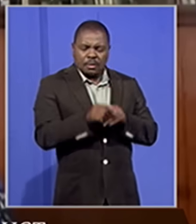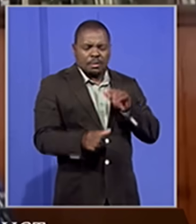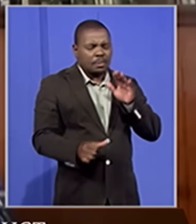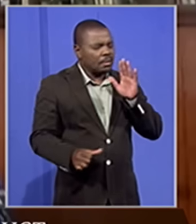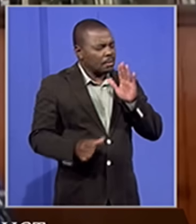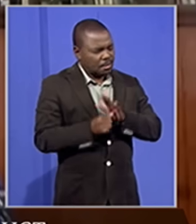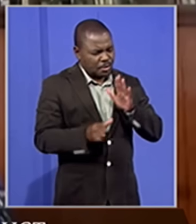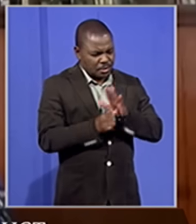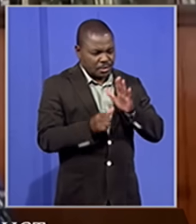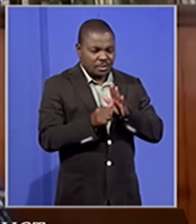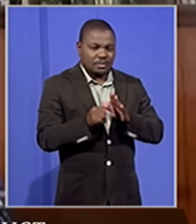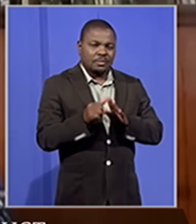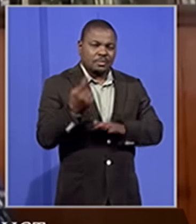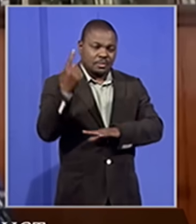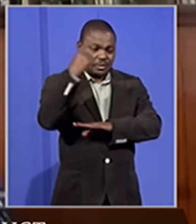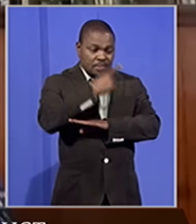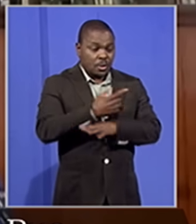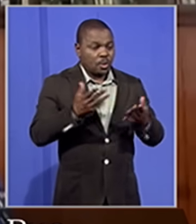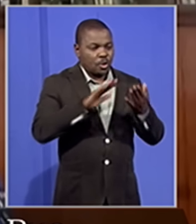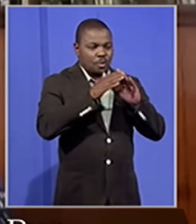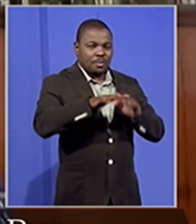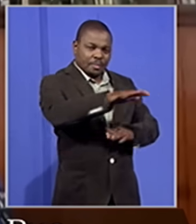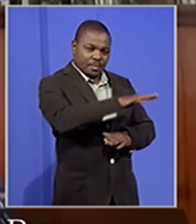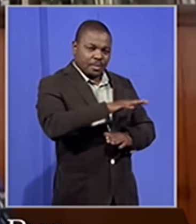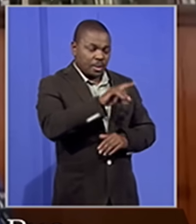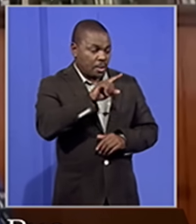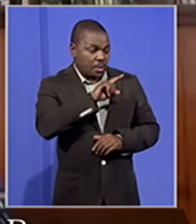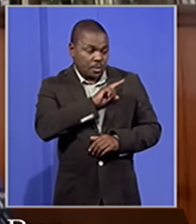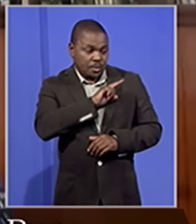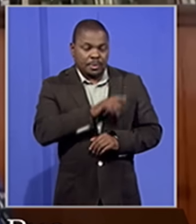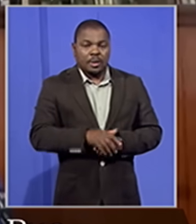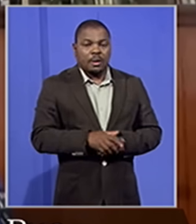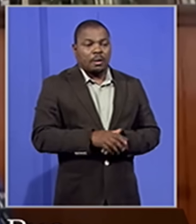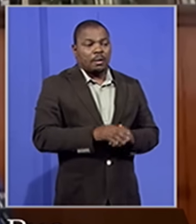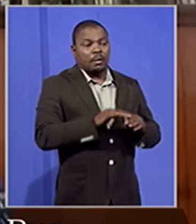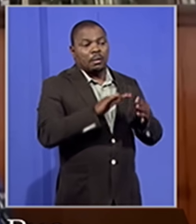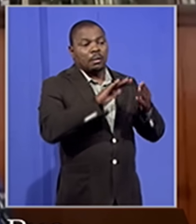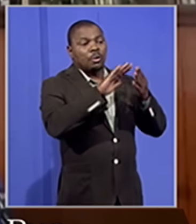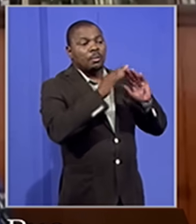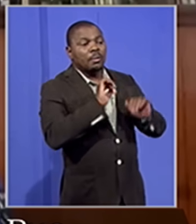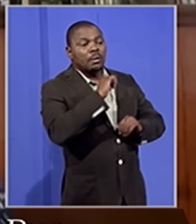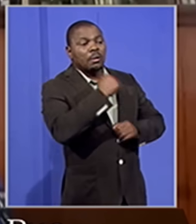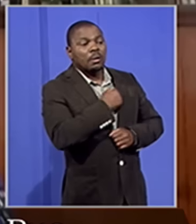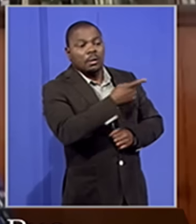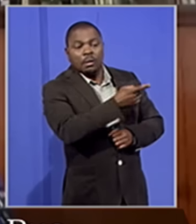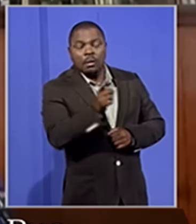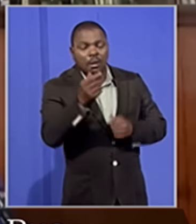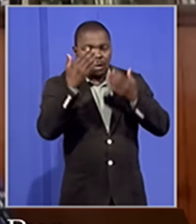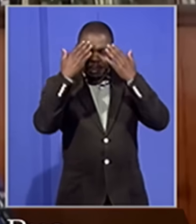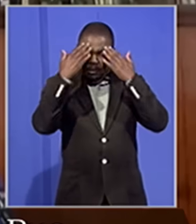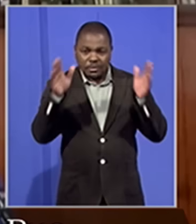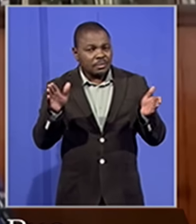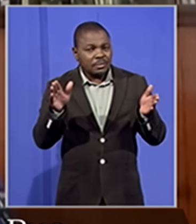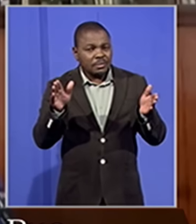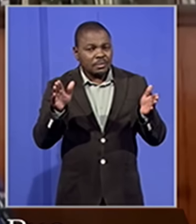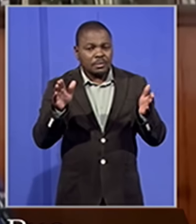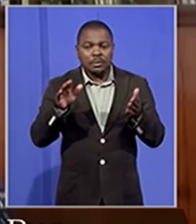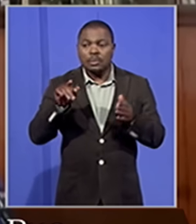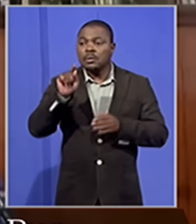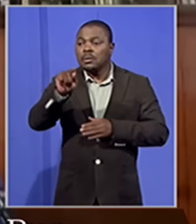rona. Hobane setjhaba sa rona ha se tsebe kapa ho elellwa bohlokwa ba batoloki